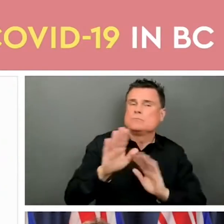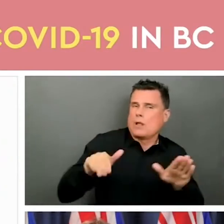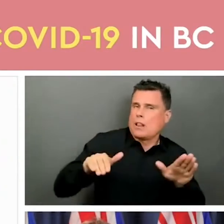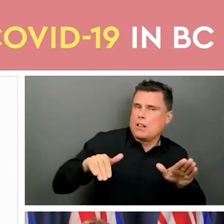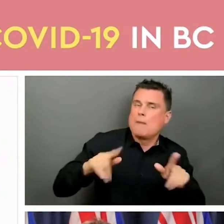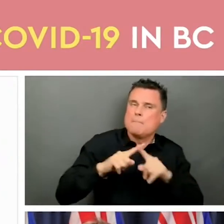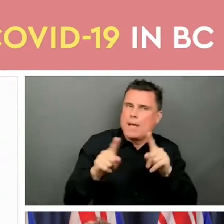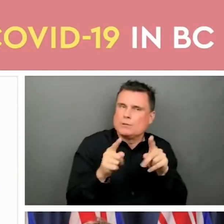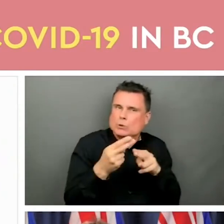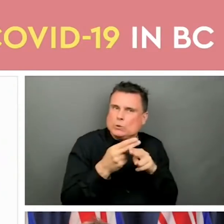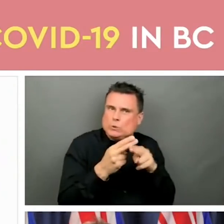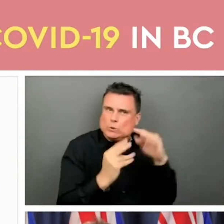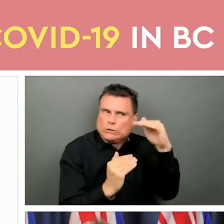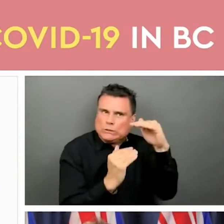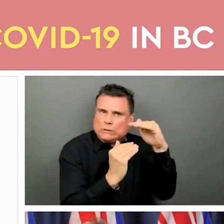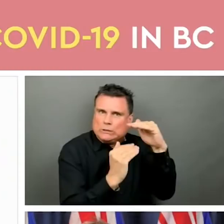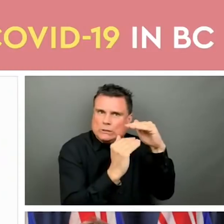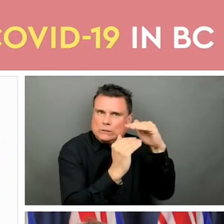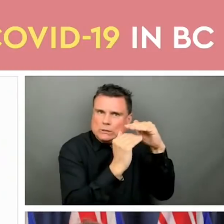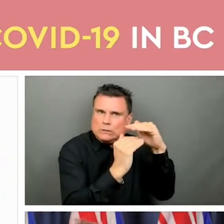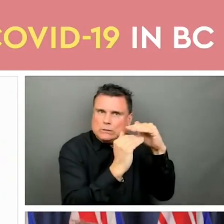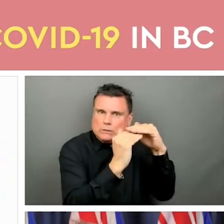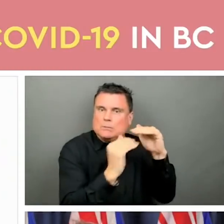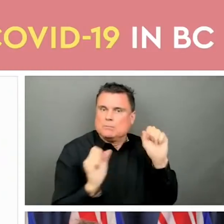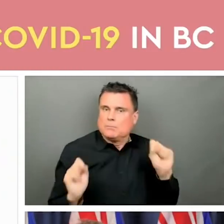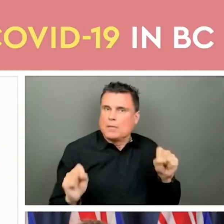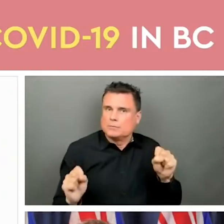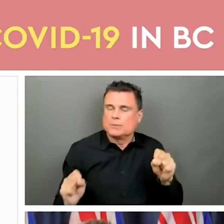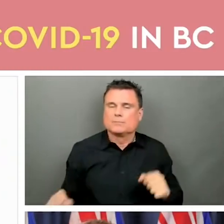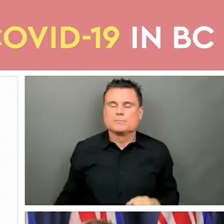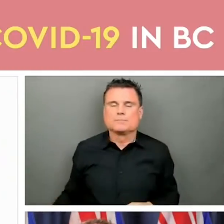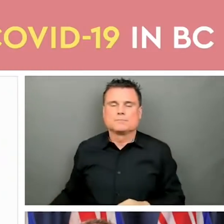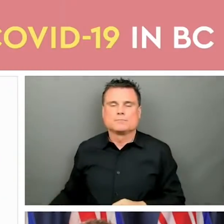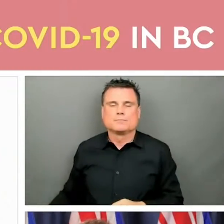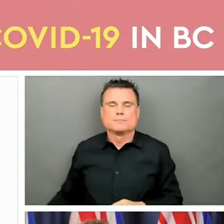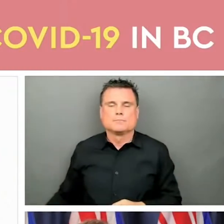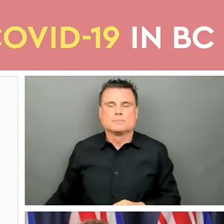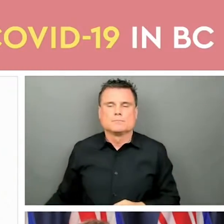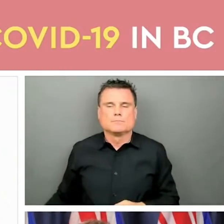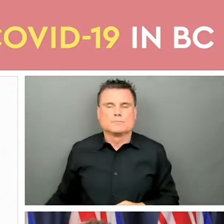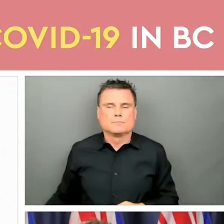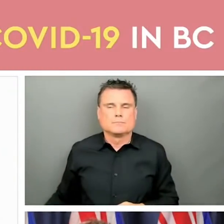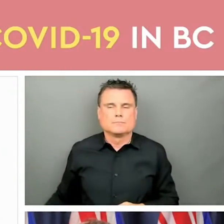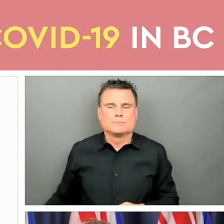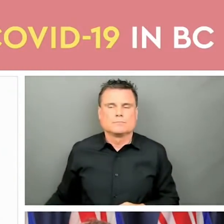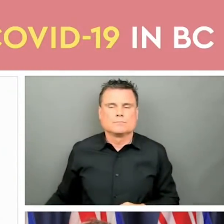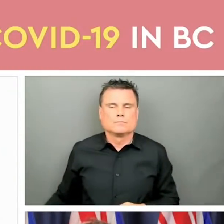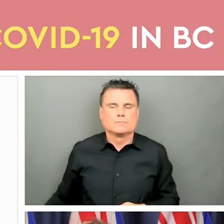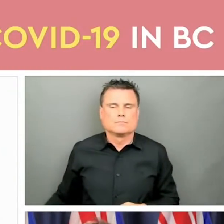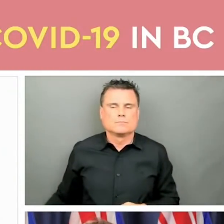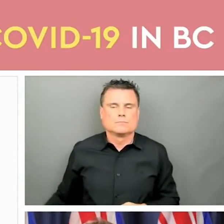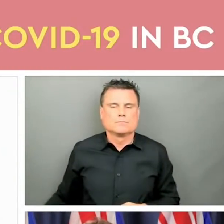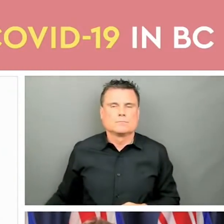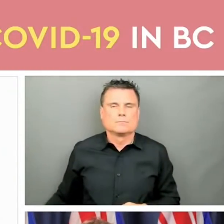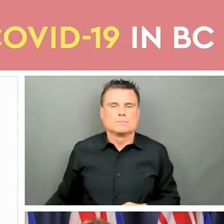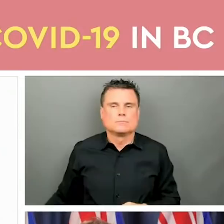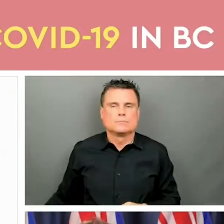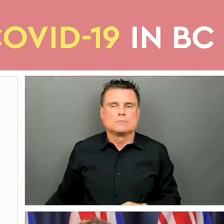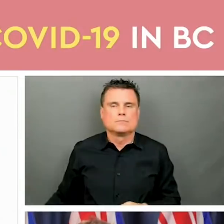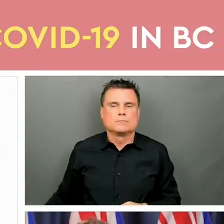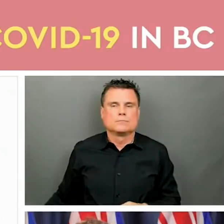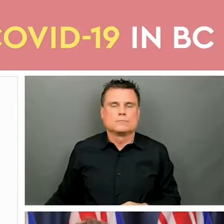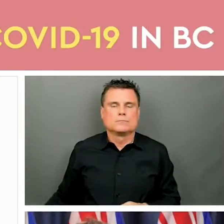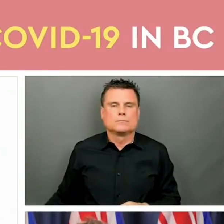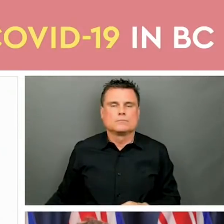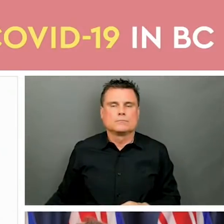pre-COVID years, the capacity of our healthcare system against what we would expect beforehand. Just to put it in context, in December